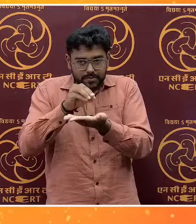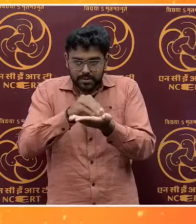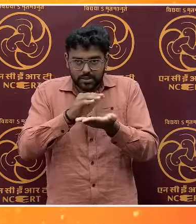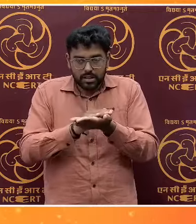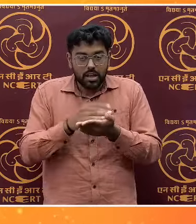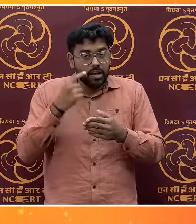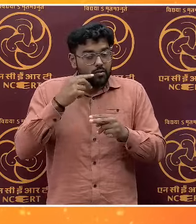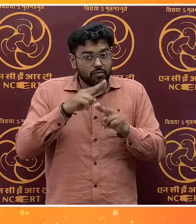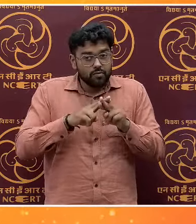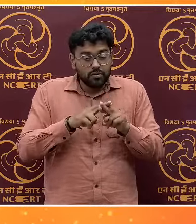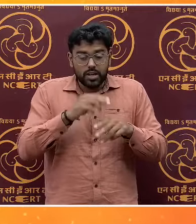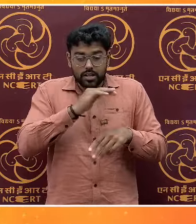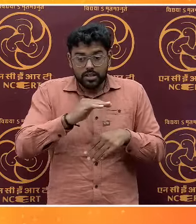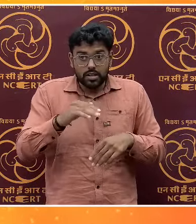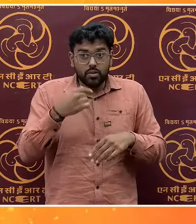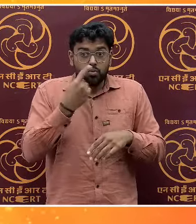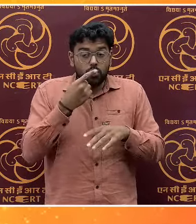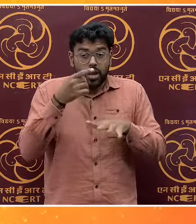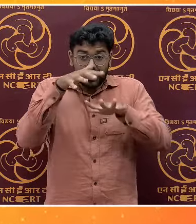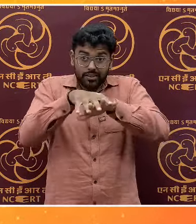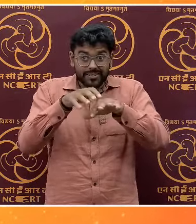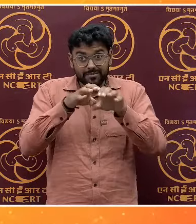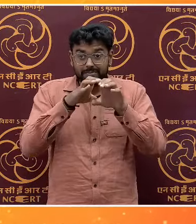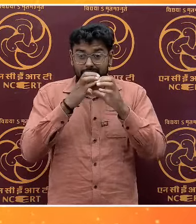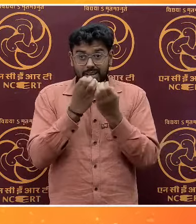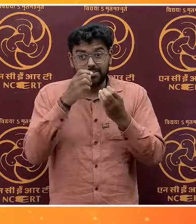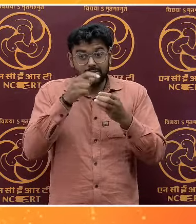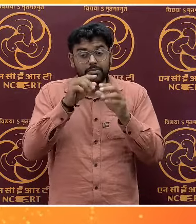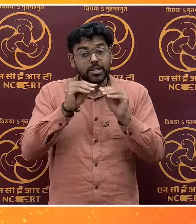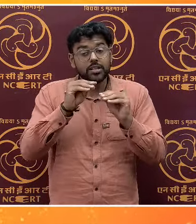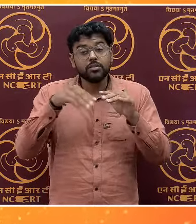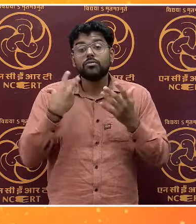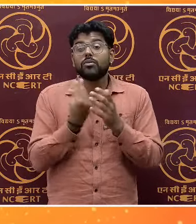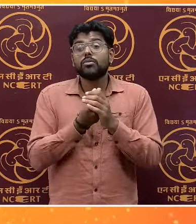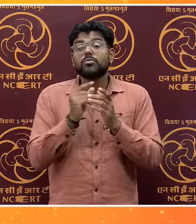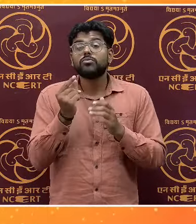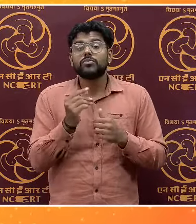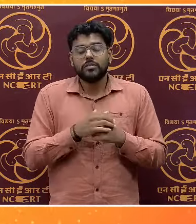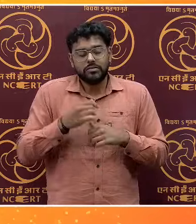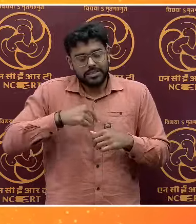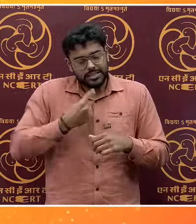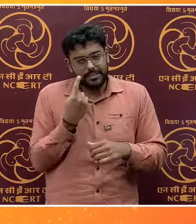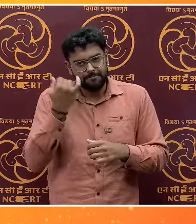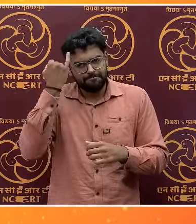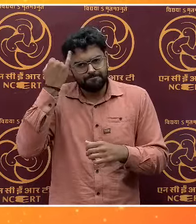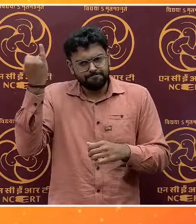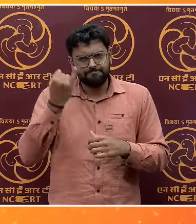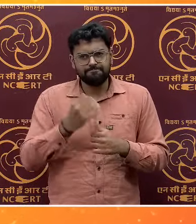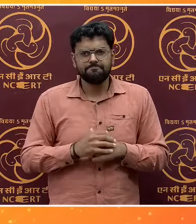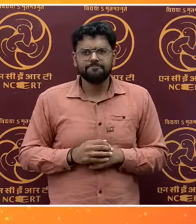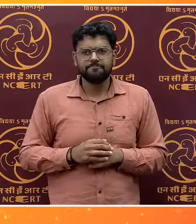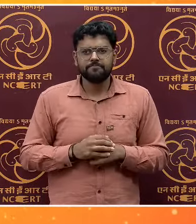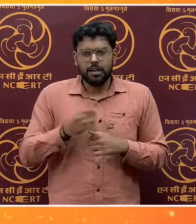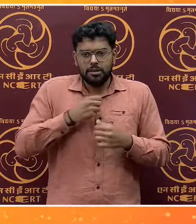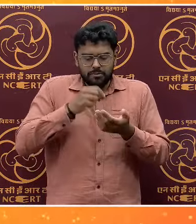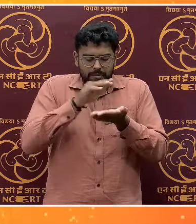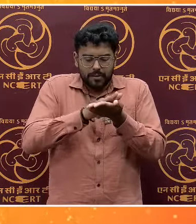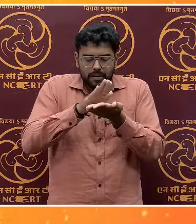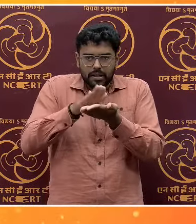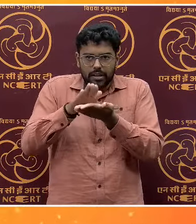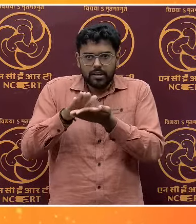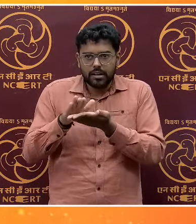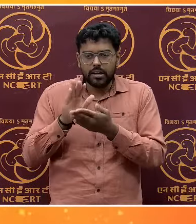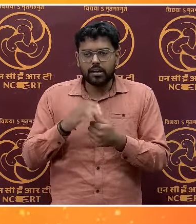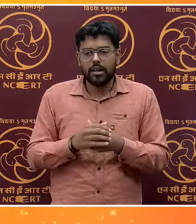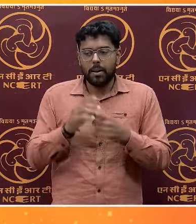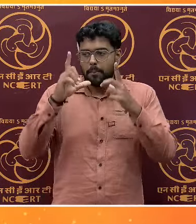you want to teach students for inclusive classroom, we should take some initiative, like we should, paste the things. So